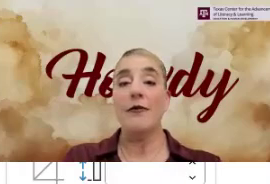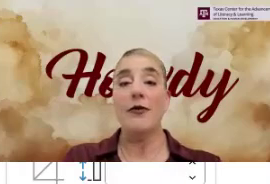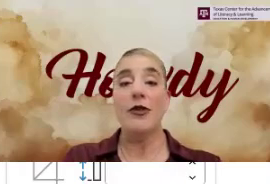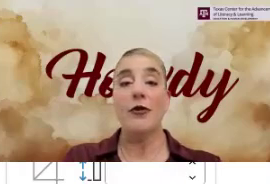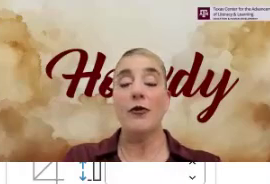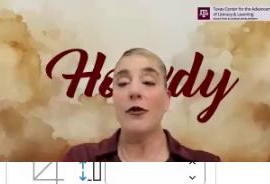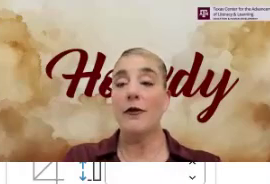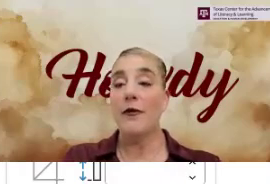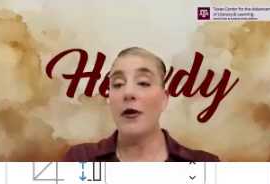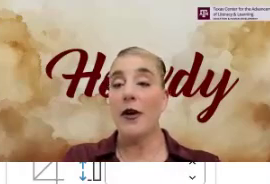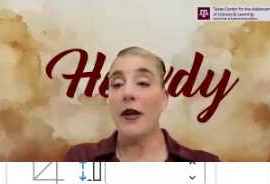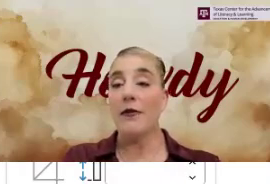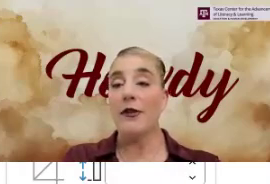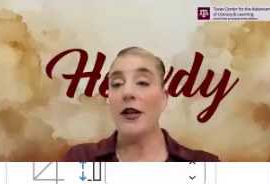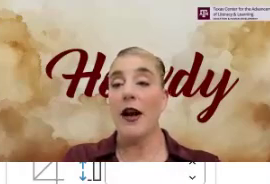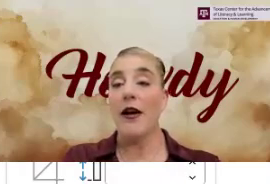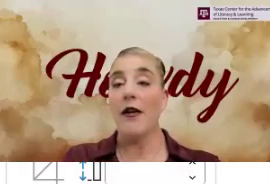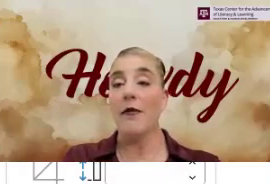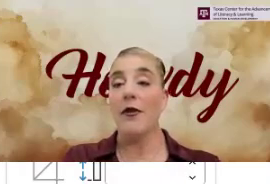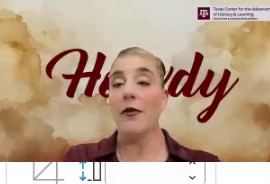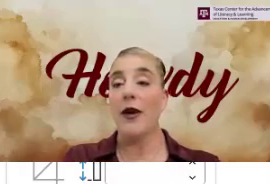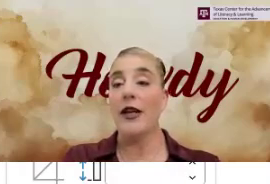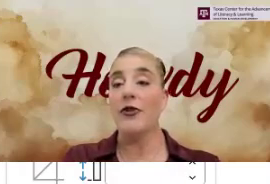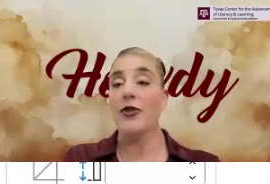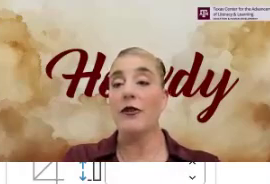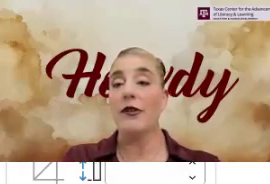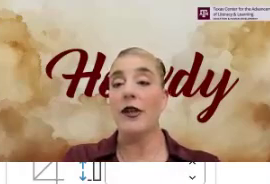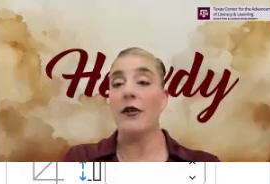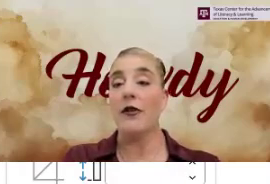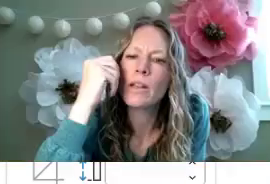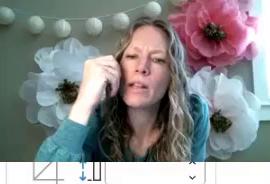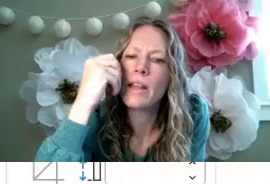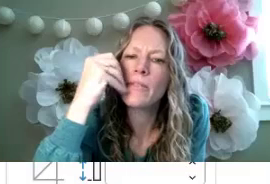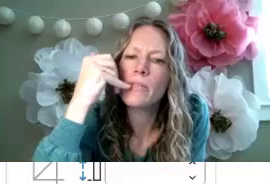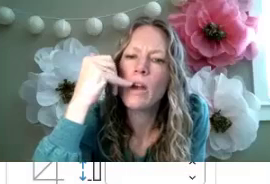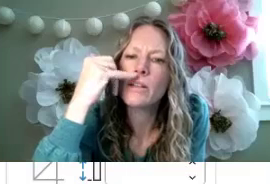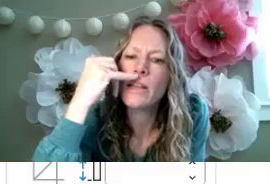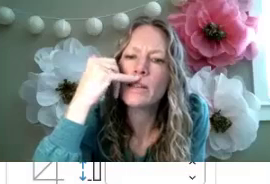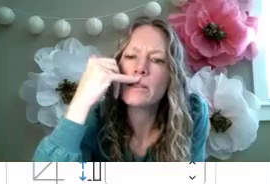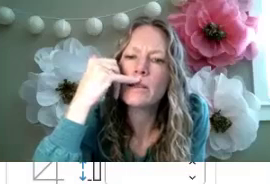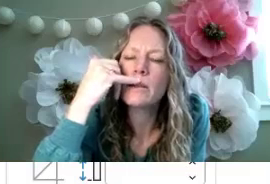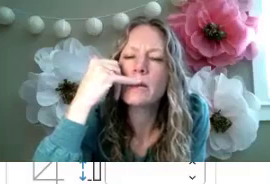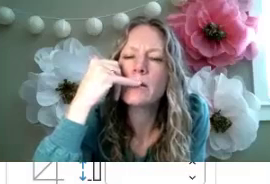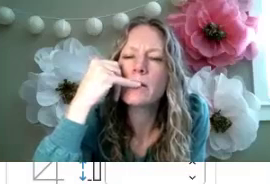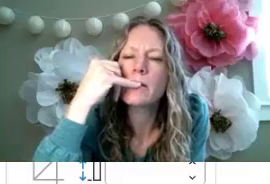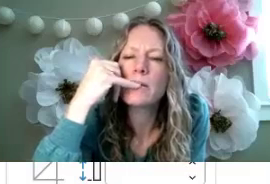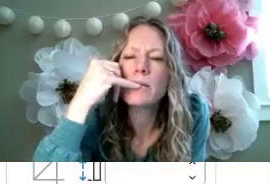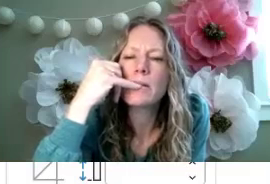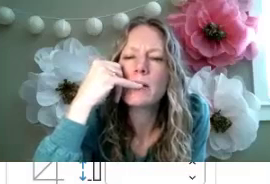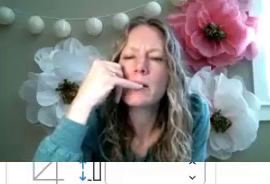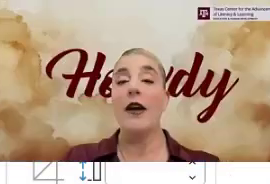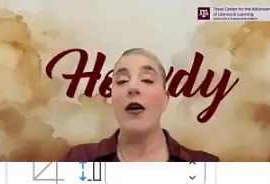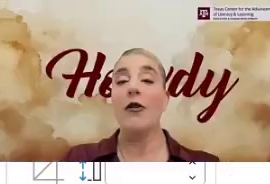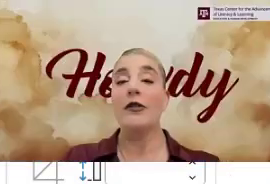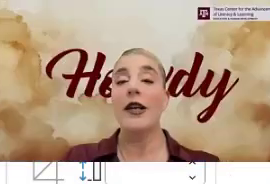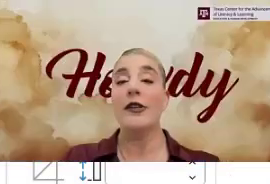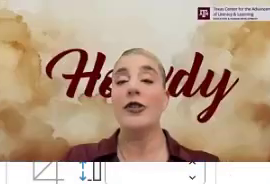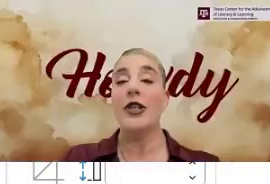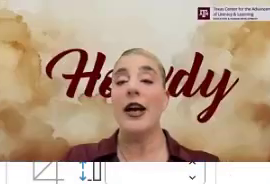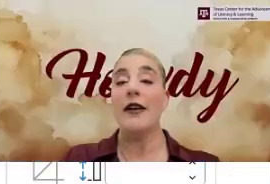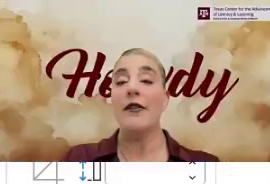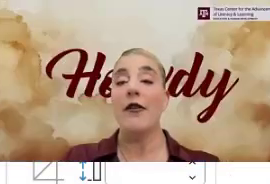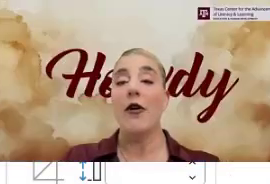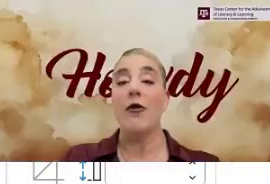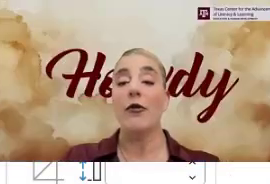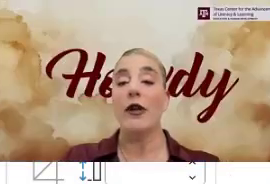going to attempt to, okay, let's see. I'm going to arrange. On the left, alt text? No, not alt